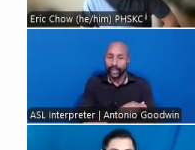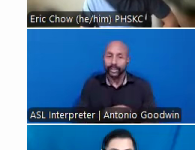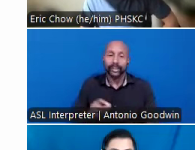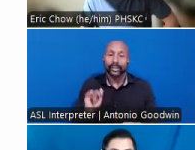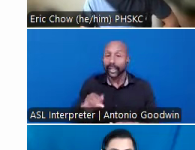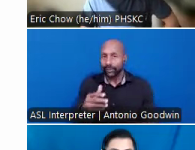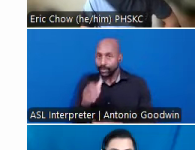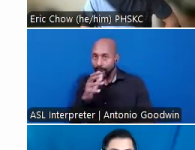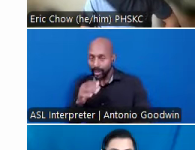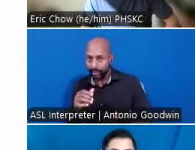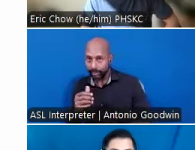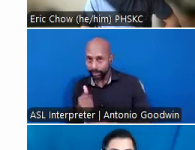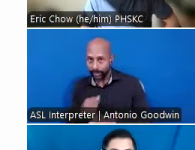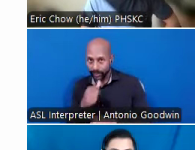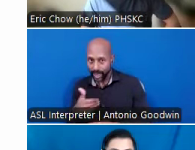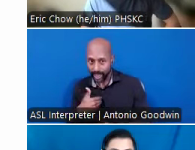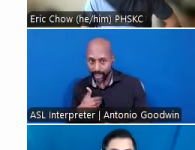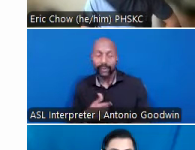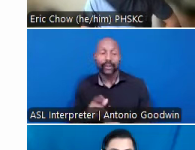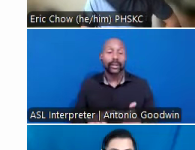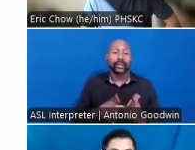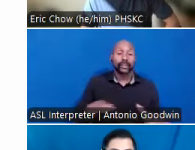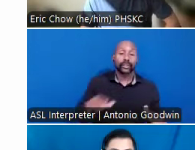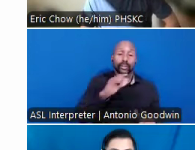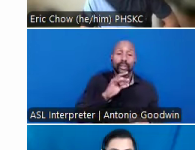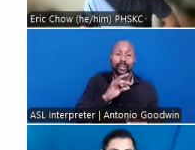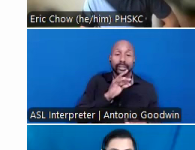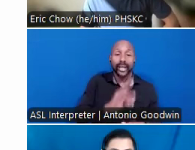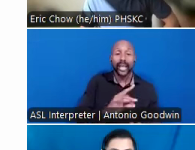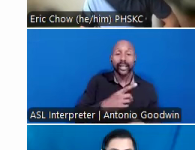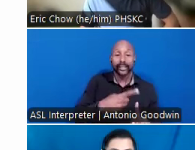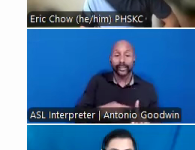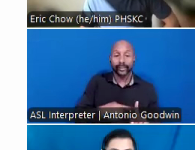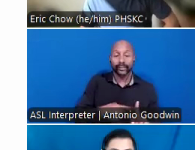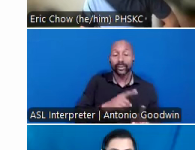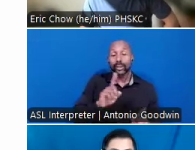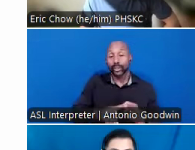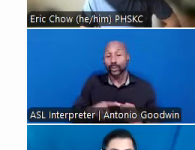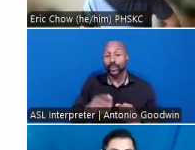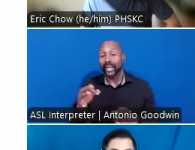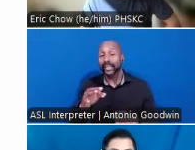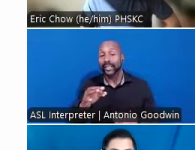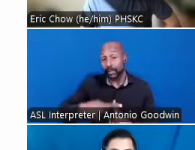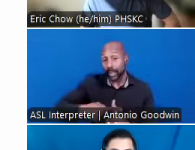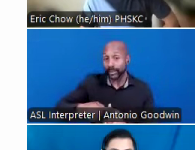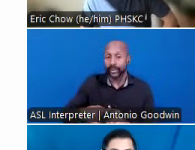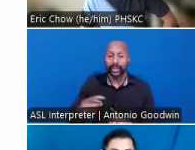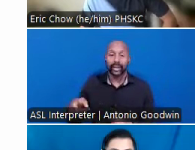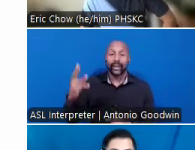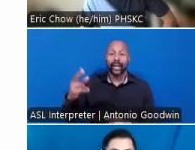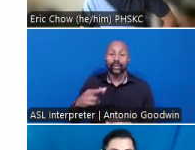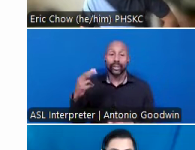the season, they should receive the RSV immunization. And of course, there are a number of childhood vaccines